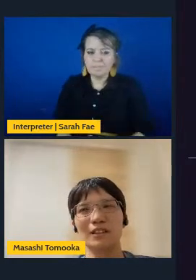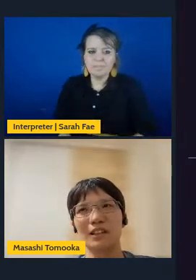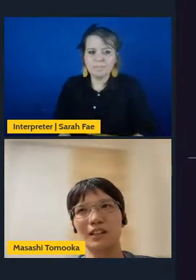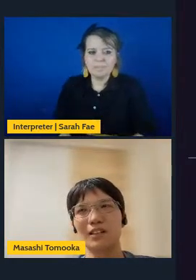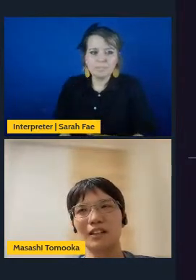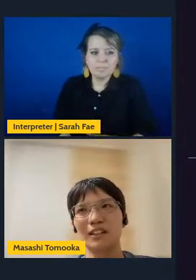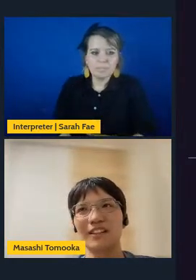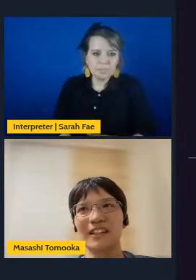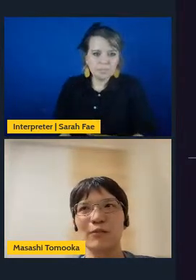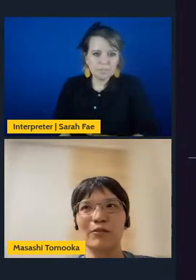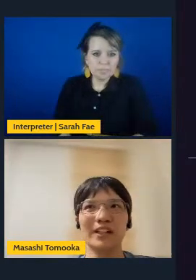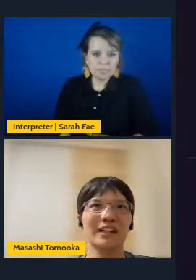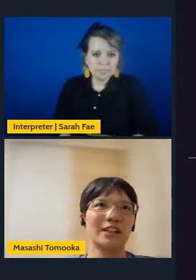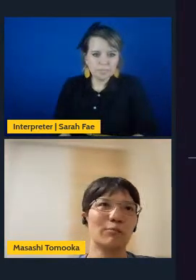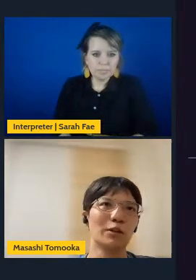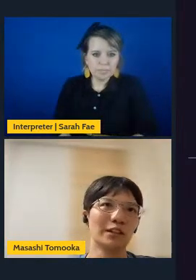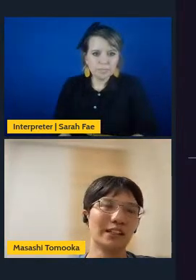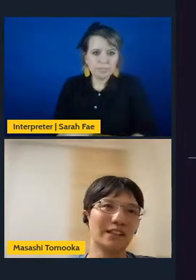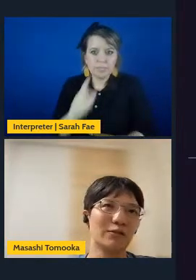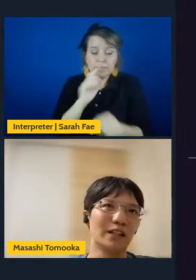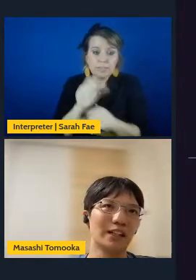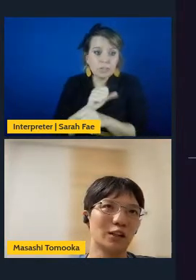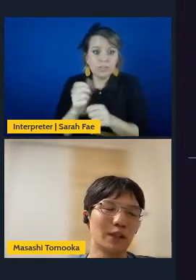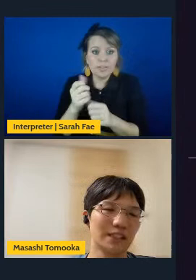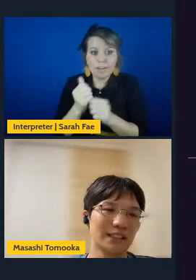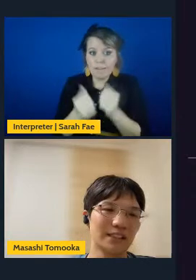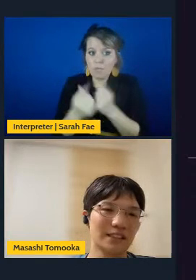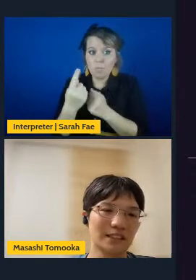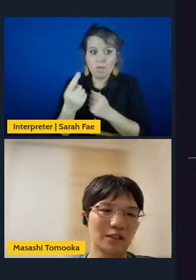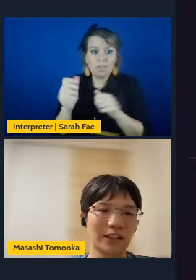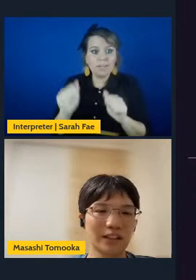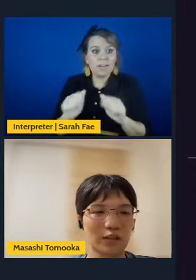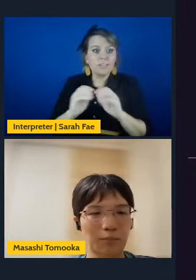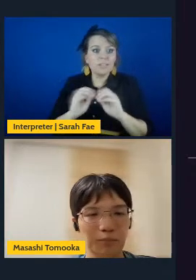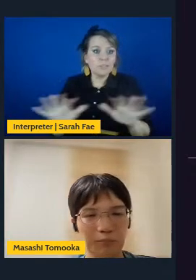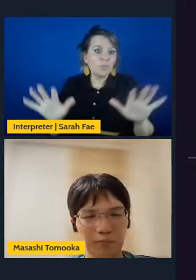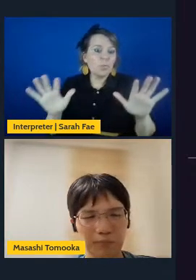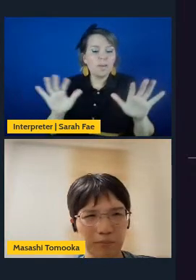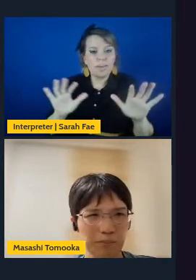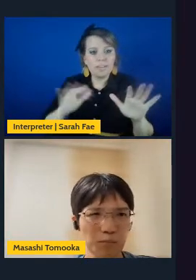or literally everyone, can deploy it 100% successfully.